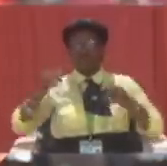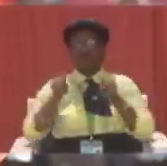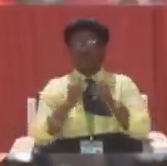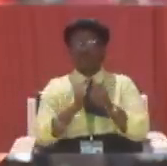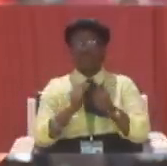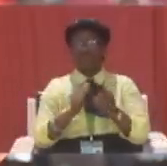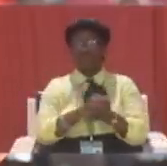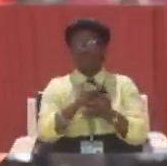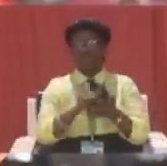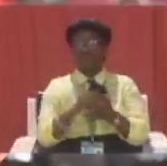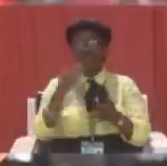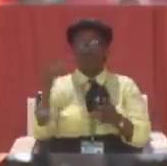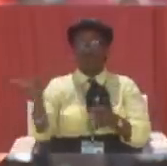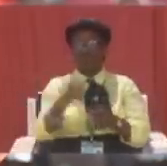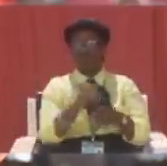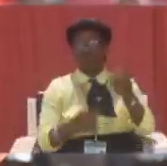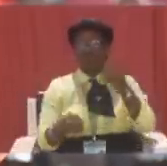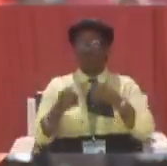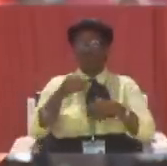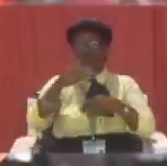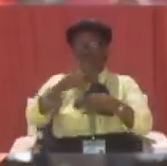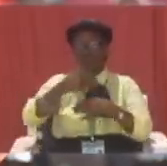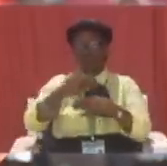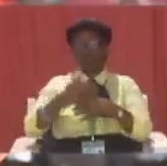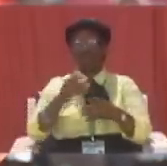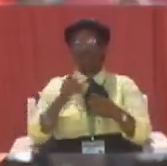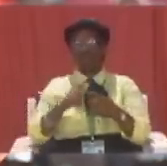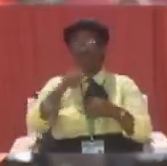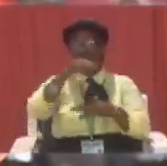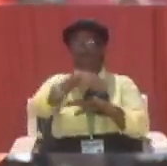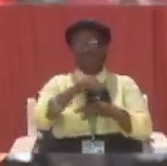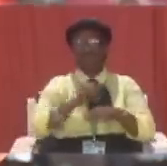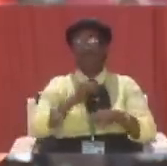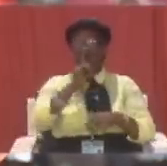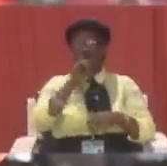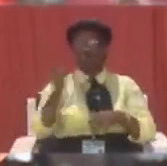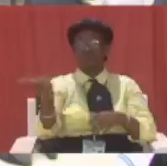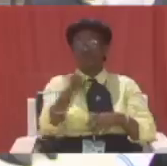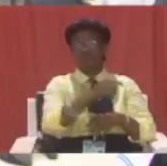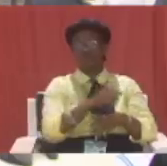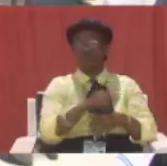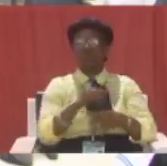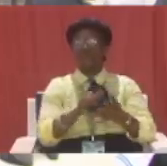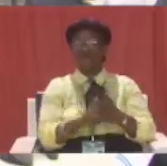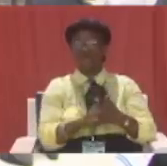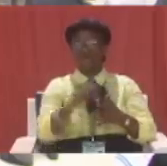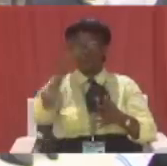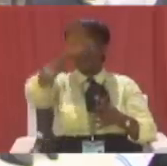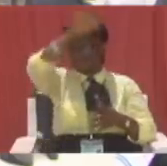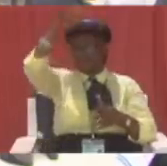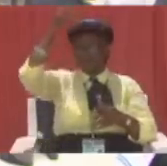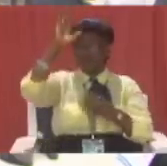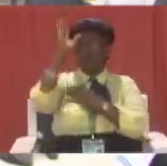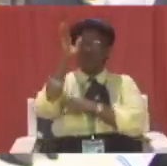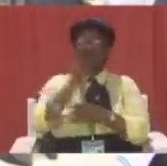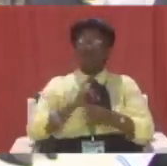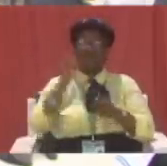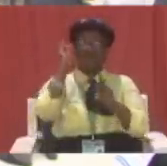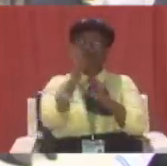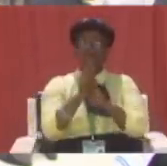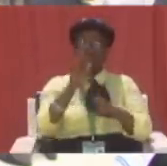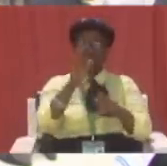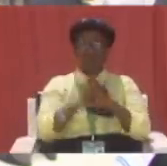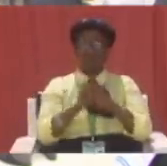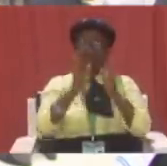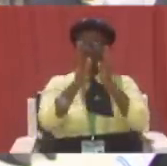tonight. I want to assure you, by the grace of God, I will keep on praying for you. And so I'm going to need your names